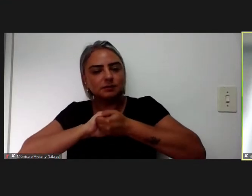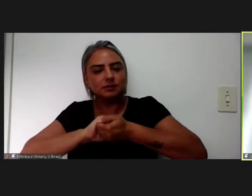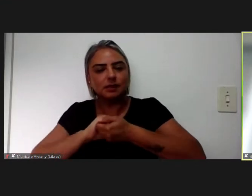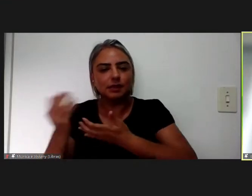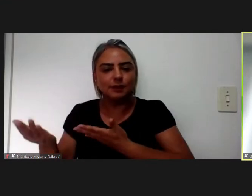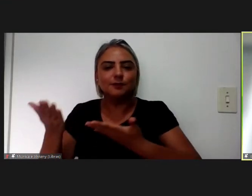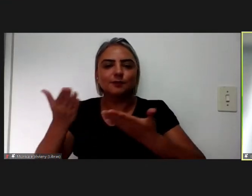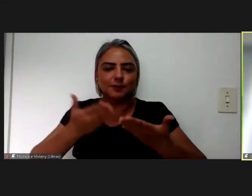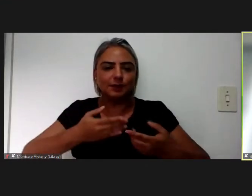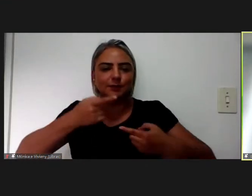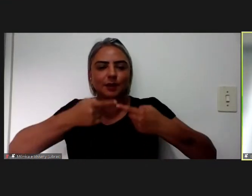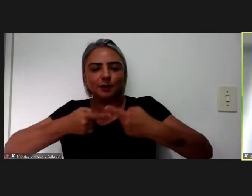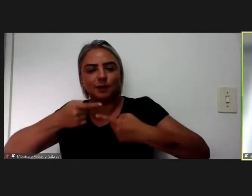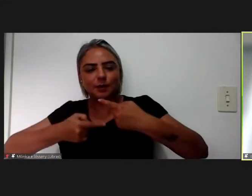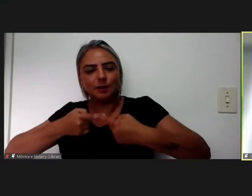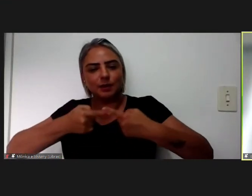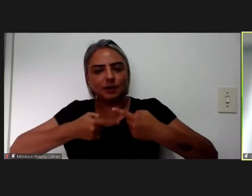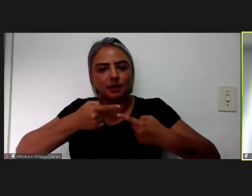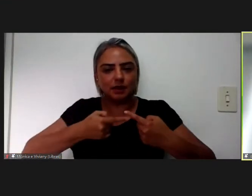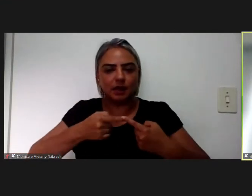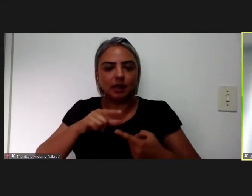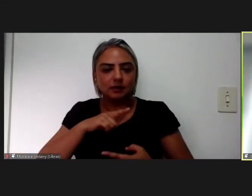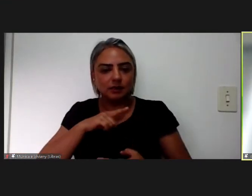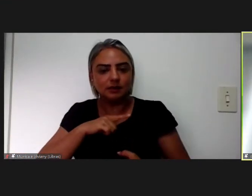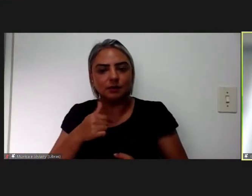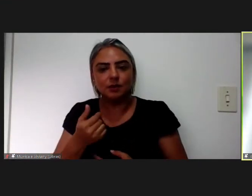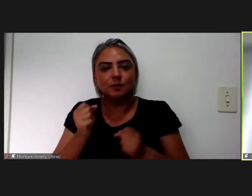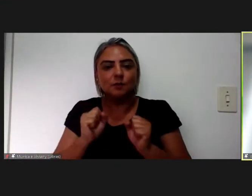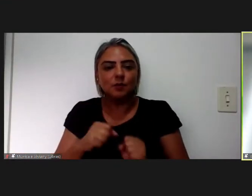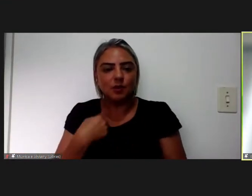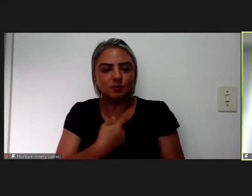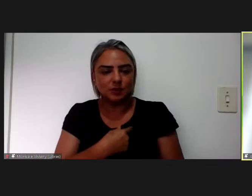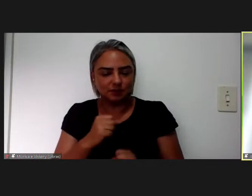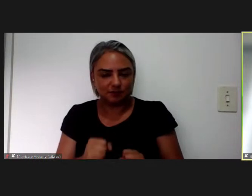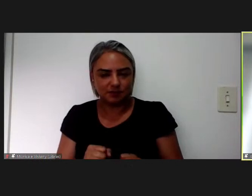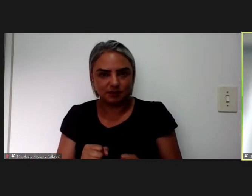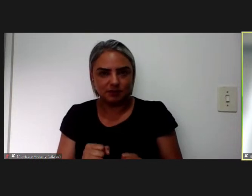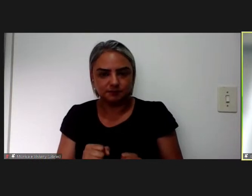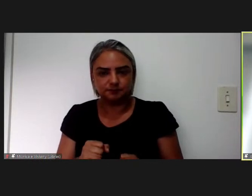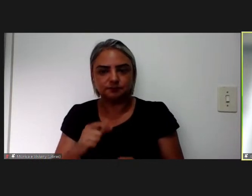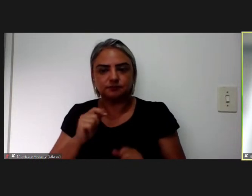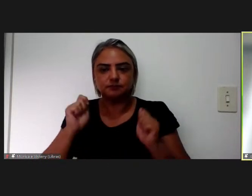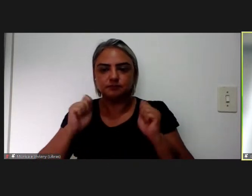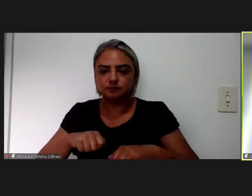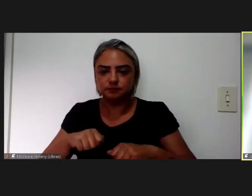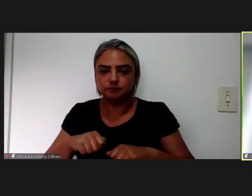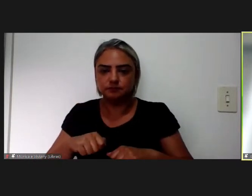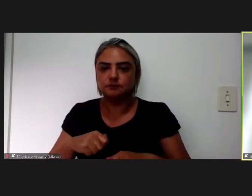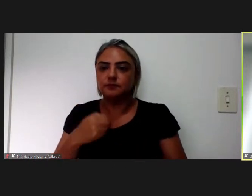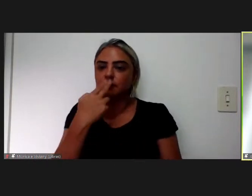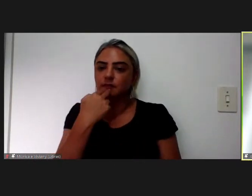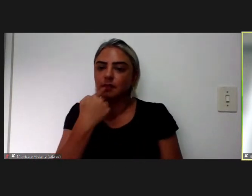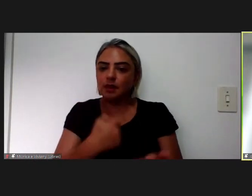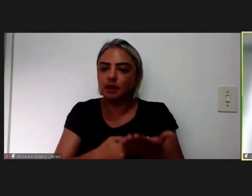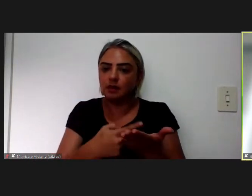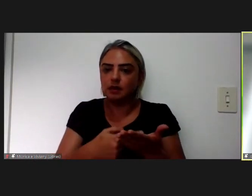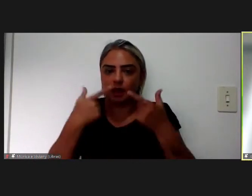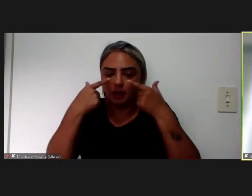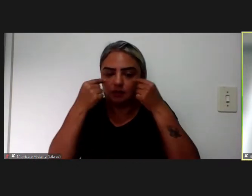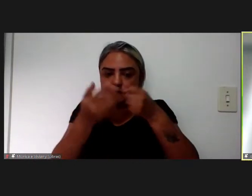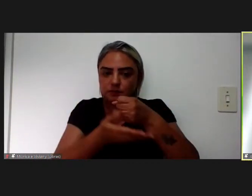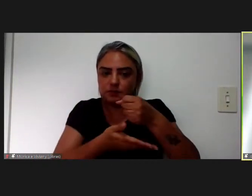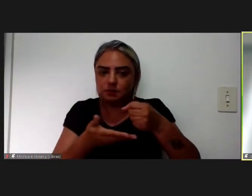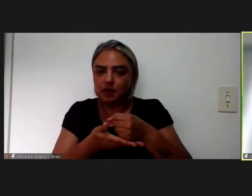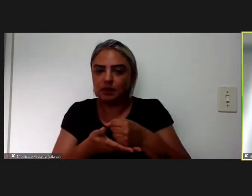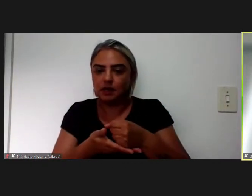partners, have been discussing what else can we do to potentialize this food